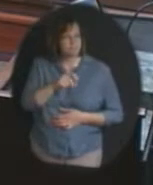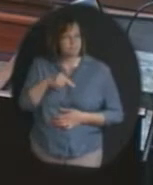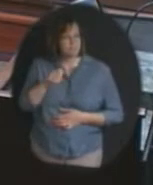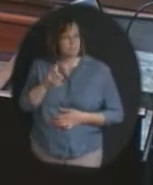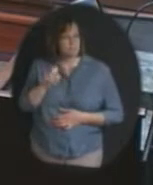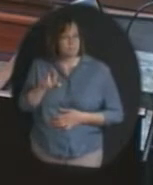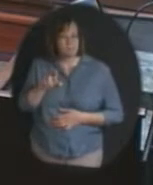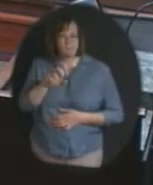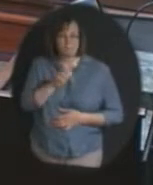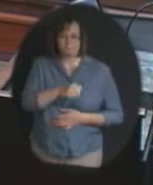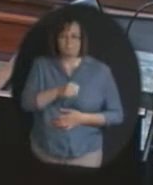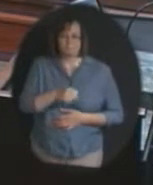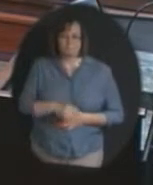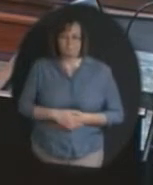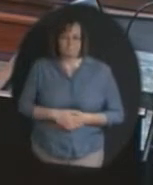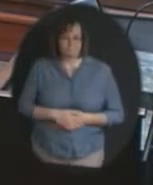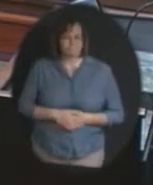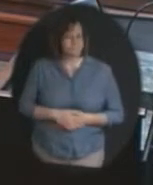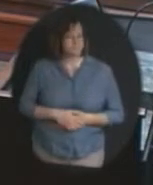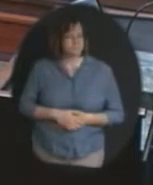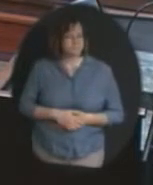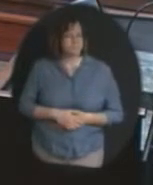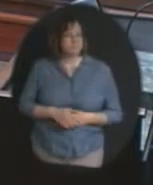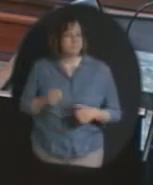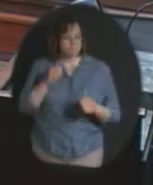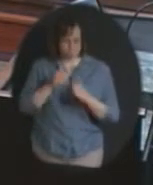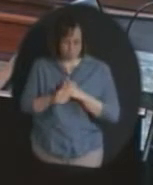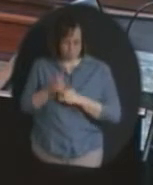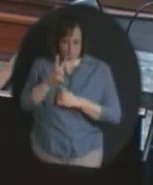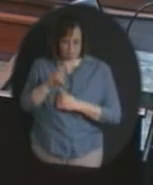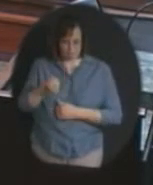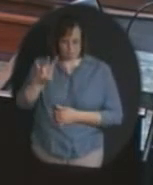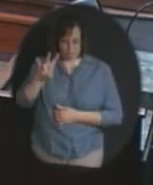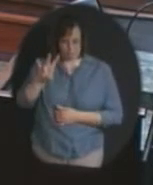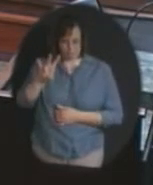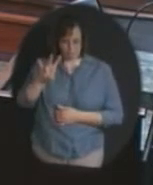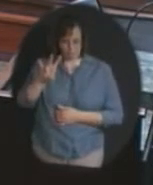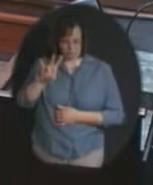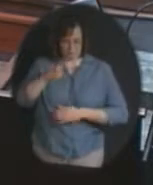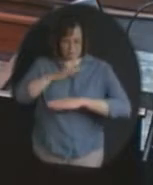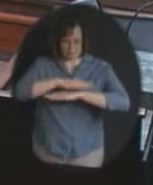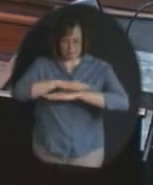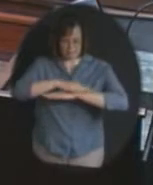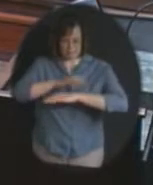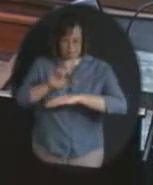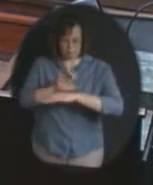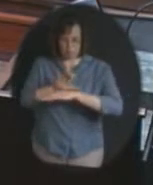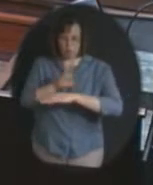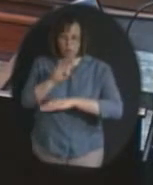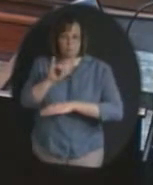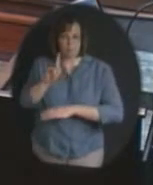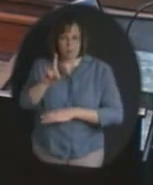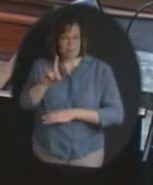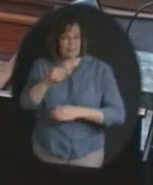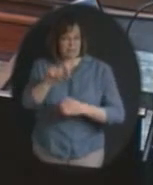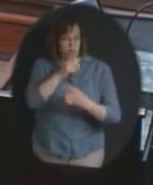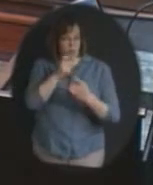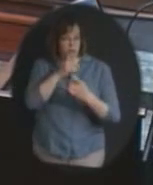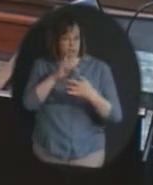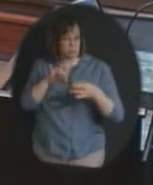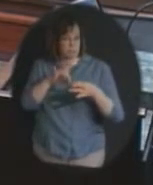Parker? Yes. Motion carries. 6.07, our desktop computer bid. Questions or